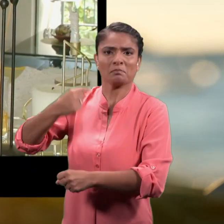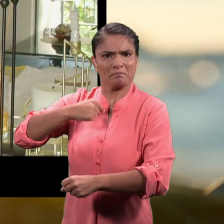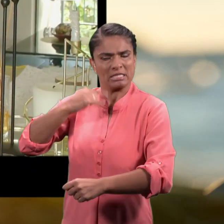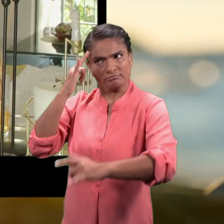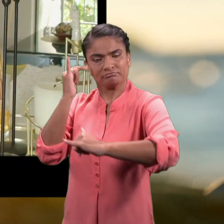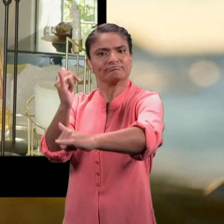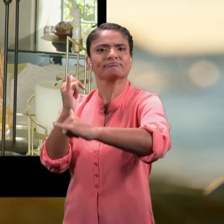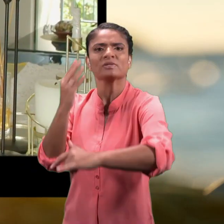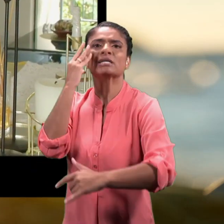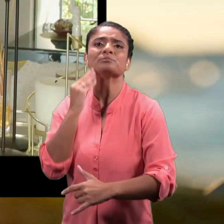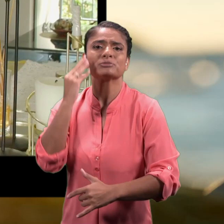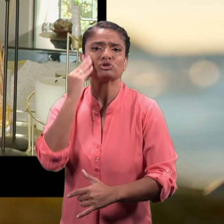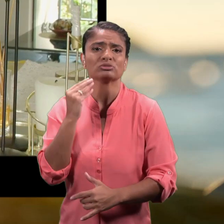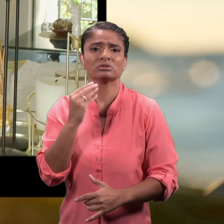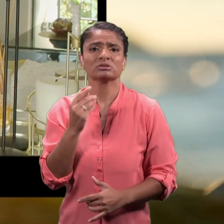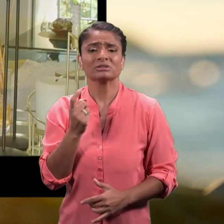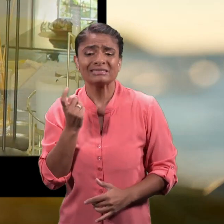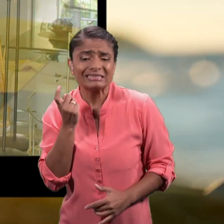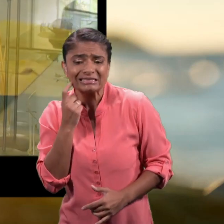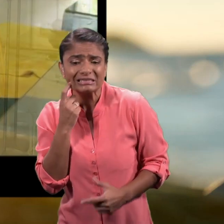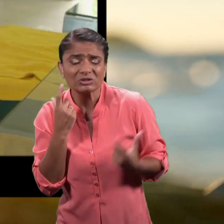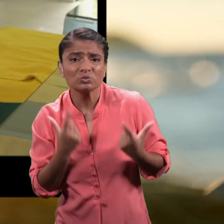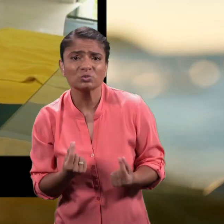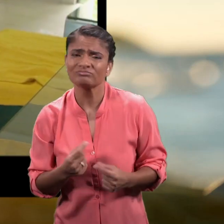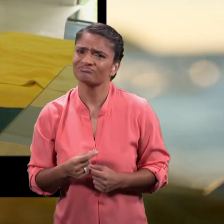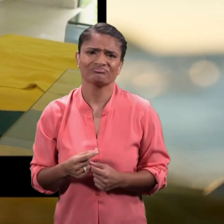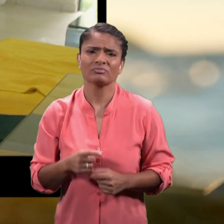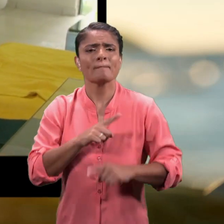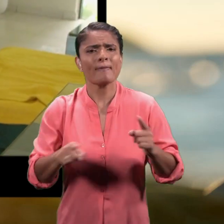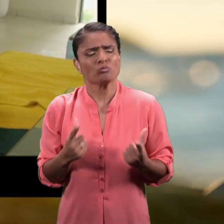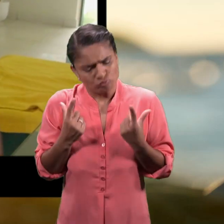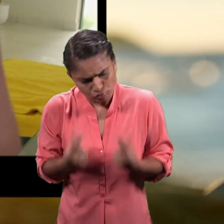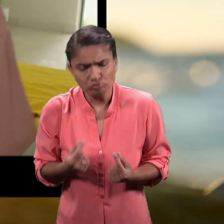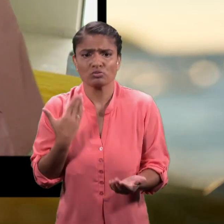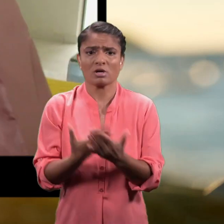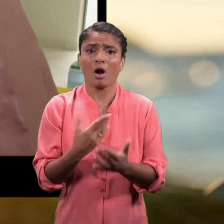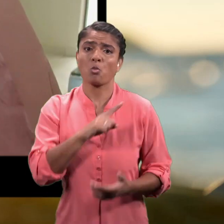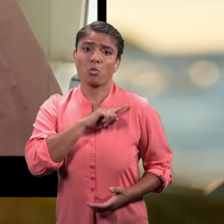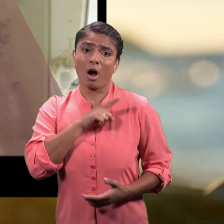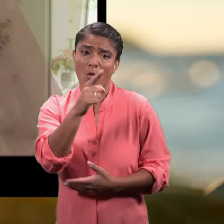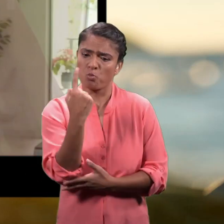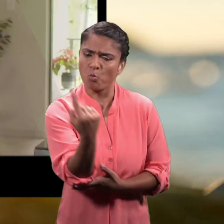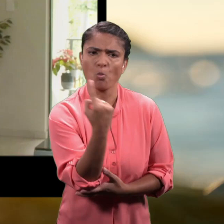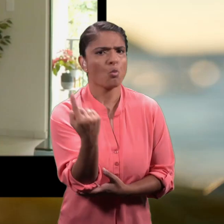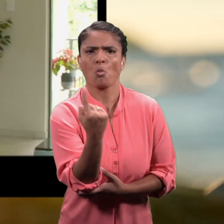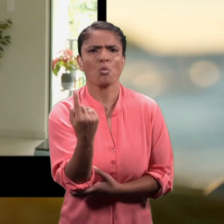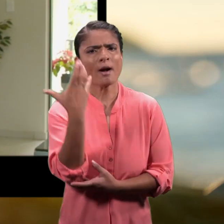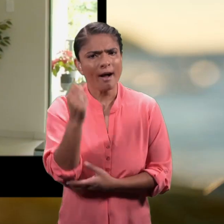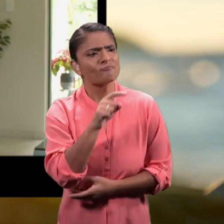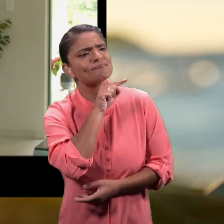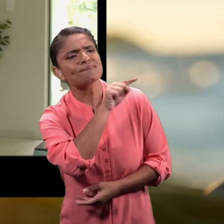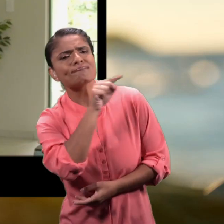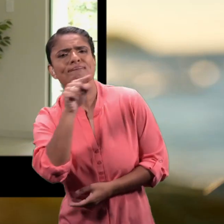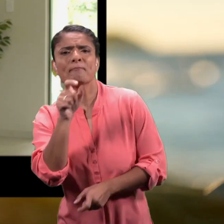I was 13 years ago, it's not easy, but it's very doable. You're not alone as well. There are